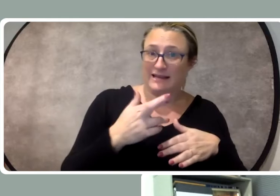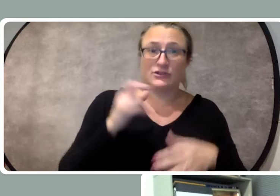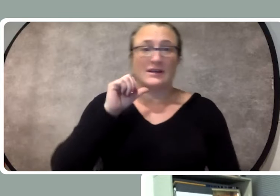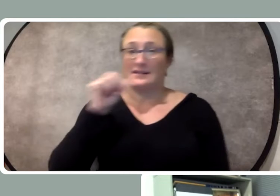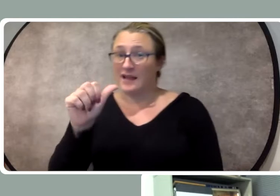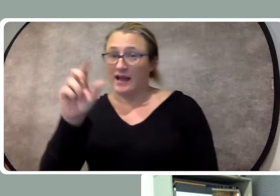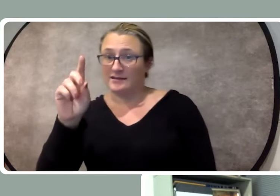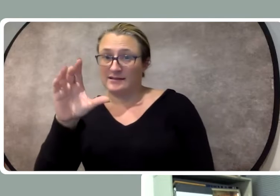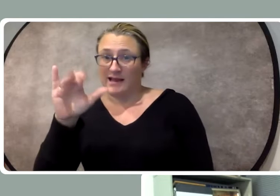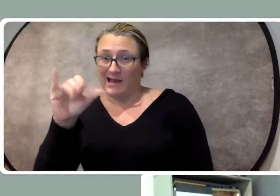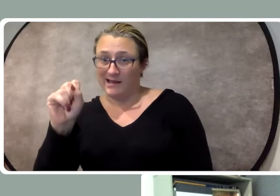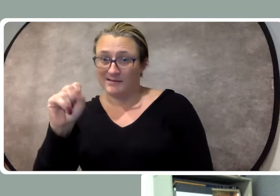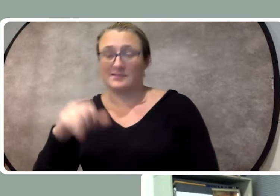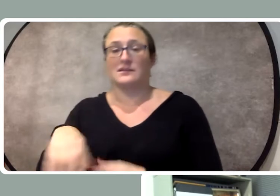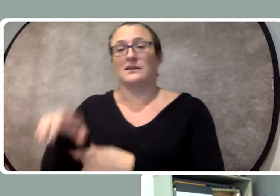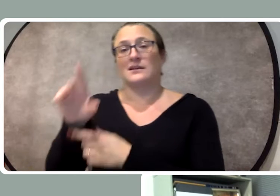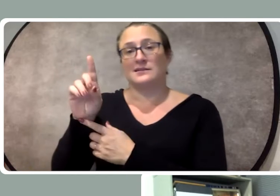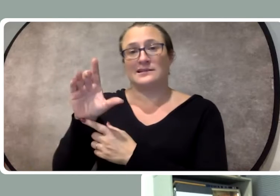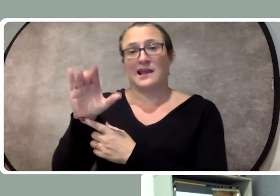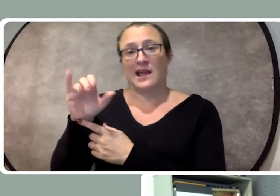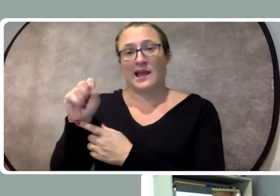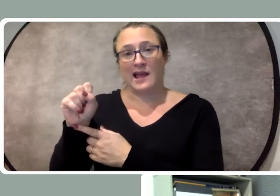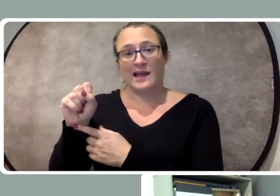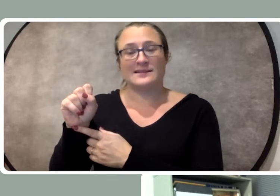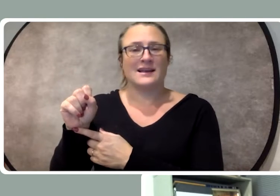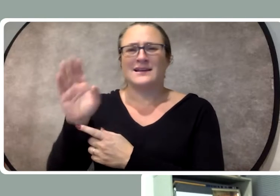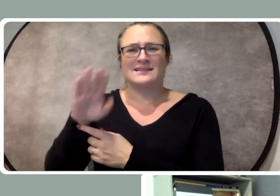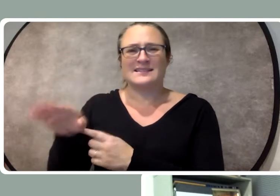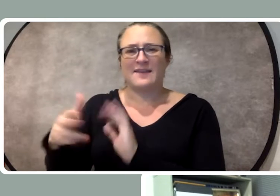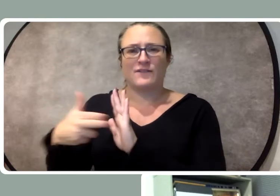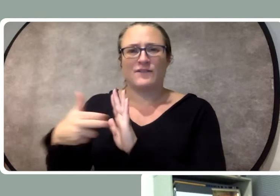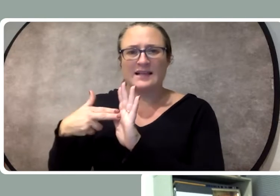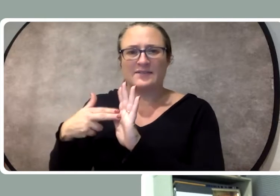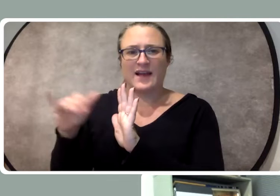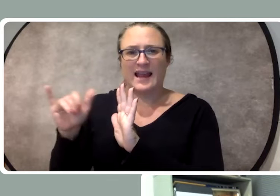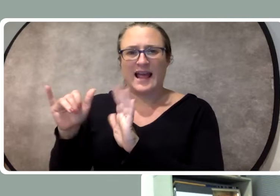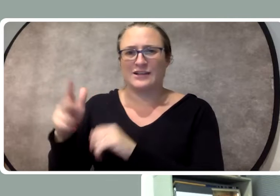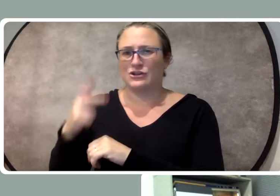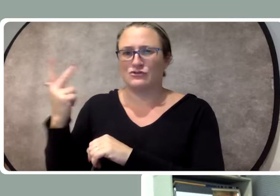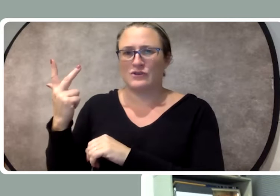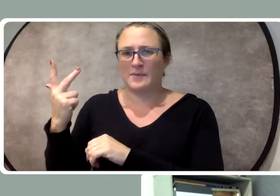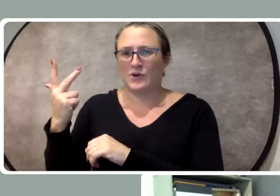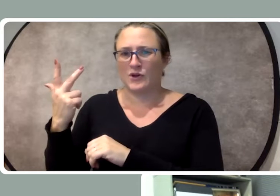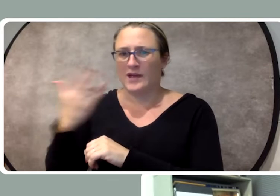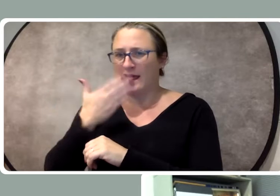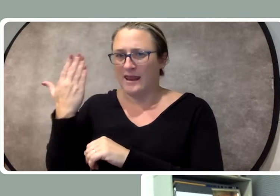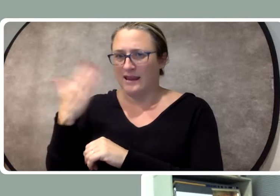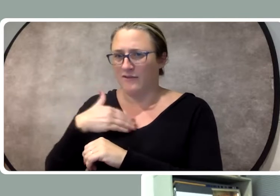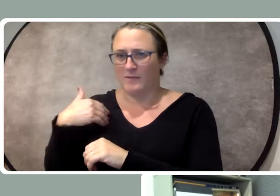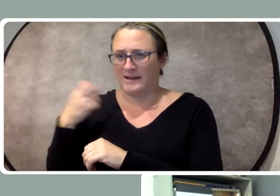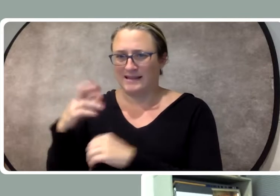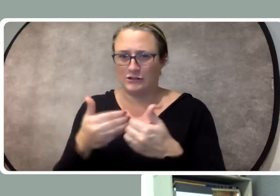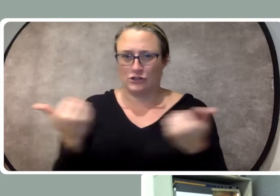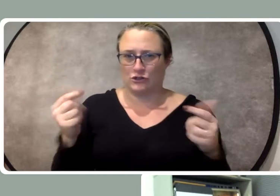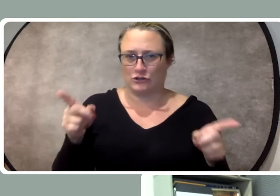DCIS. So DCIS is never classified as triple negative breast cancer. The